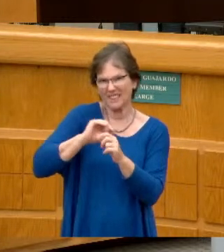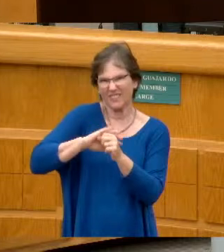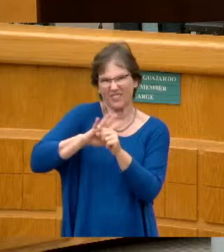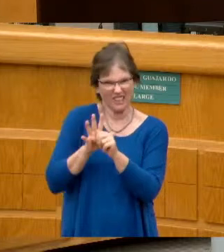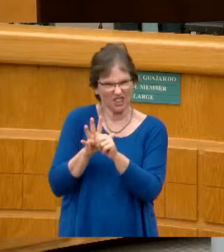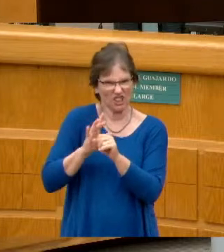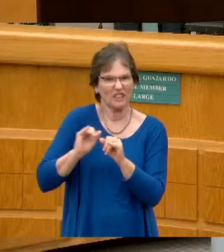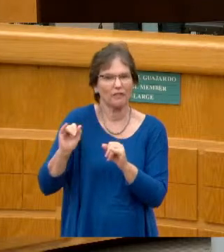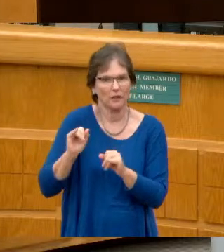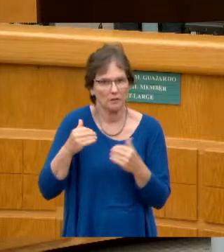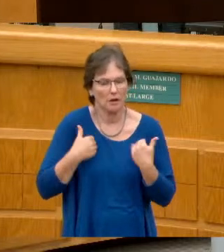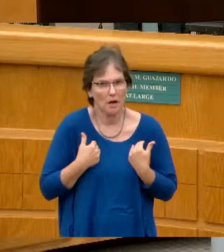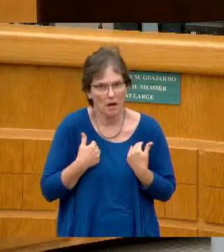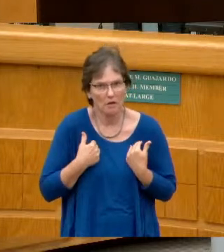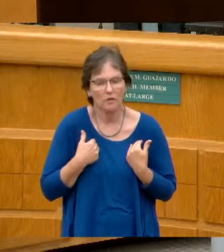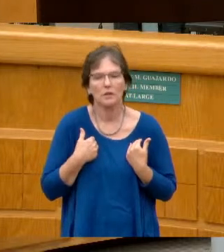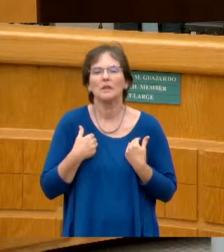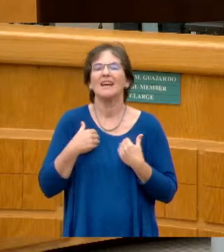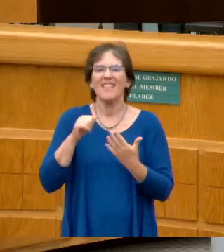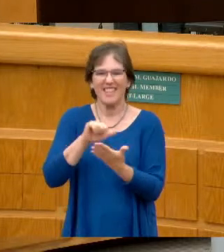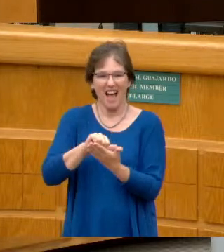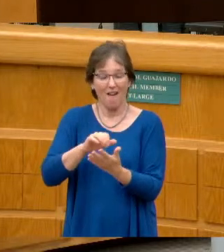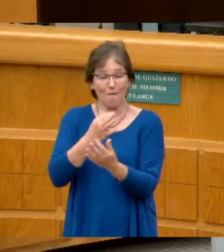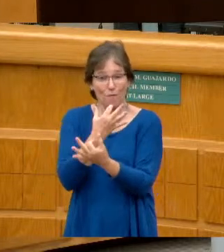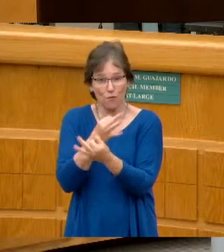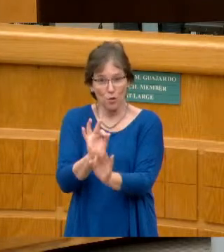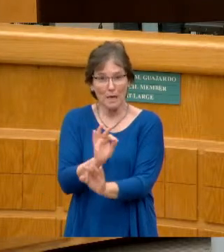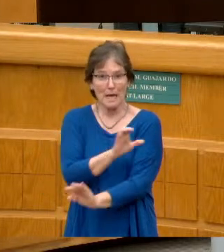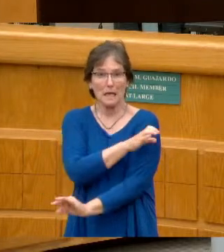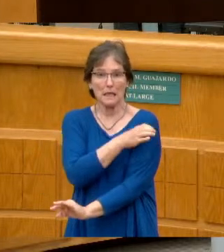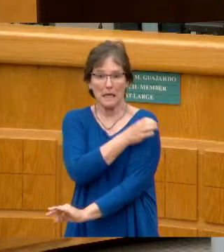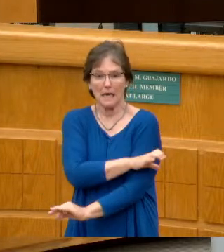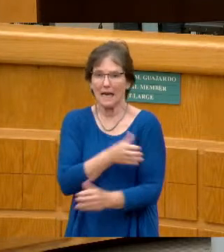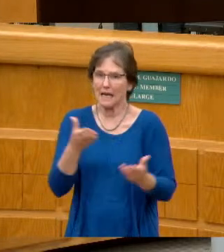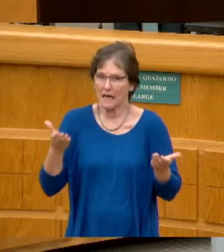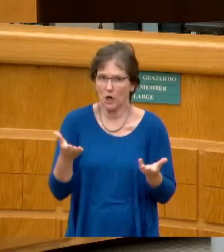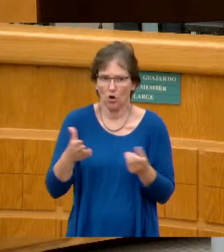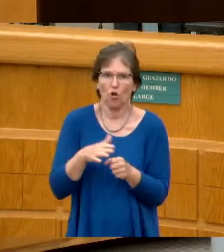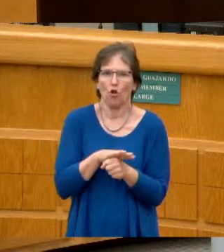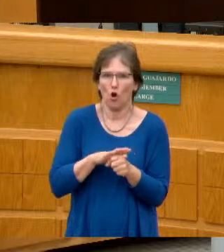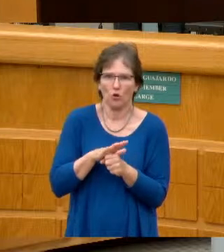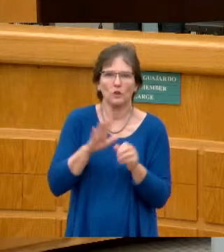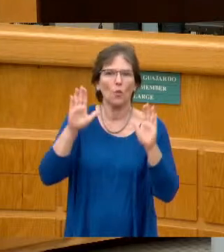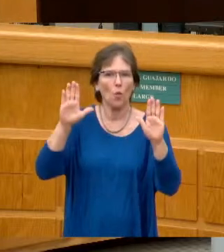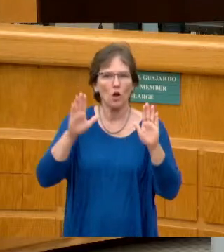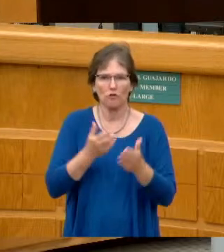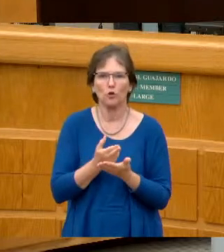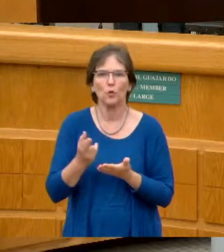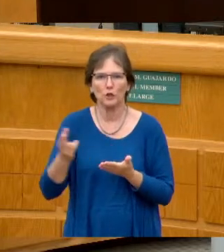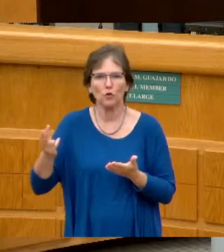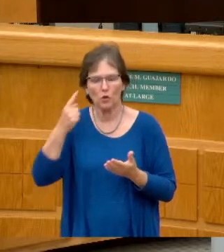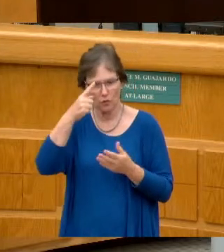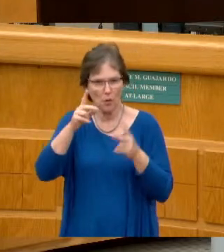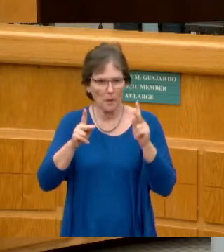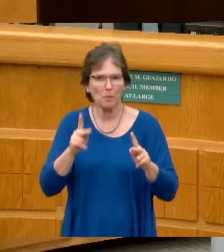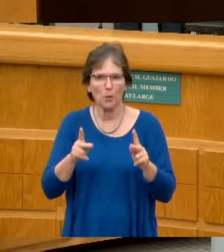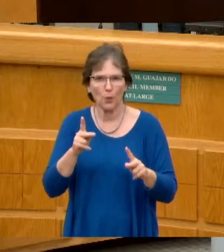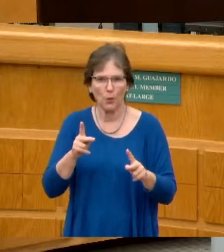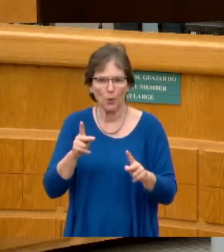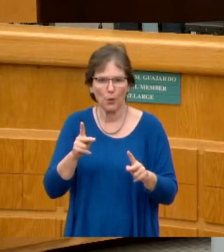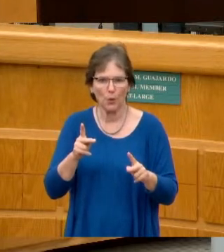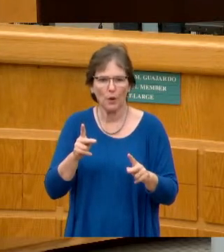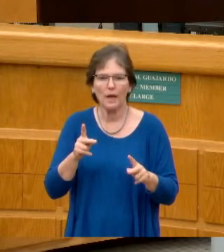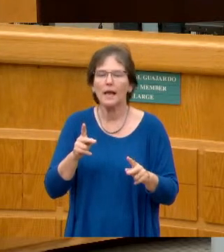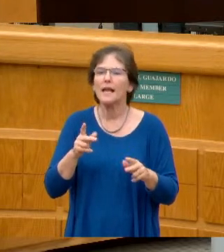crowds when you can. So the third point for public health and safety is that we have a COVID clinic available